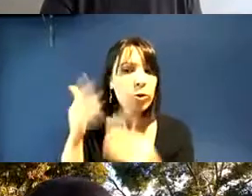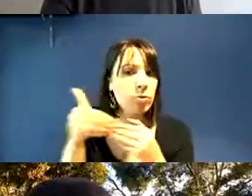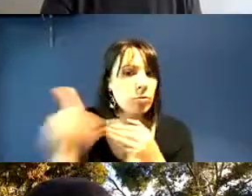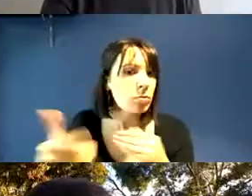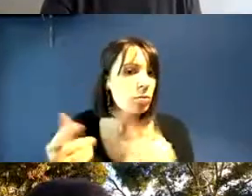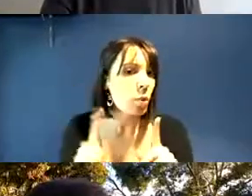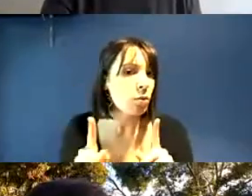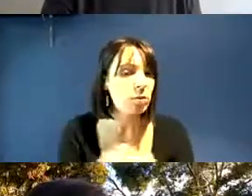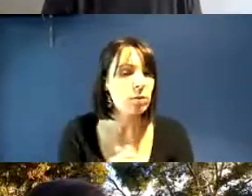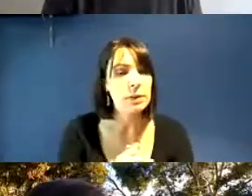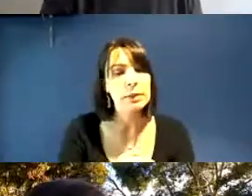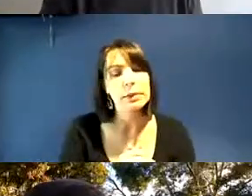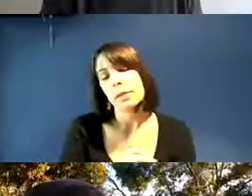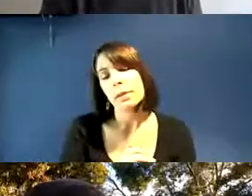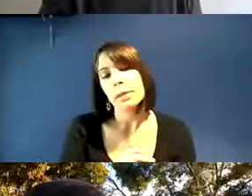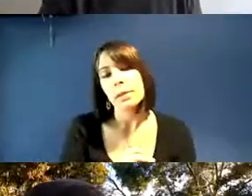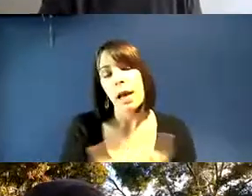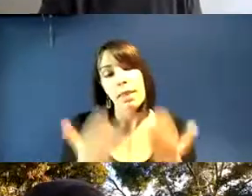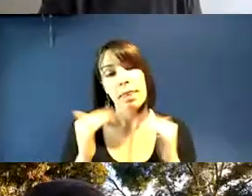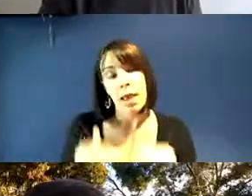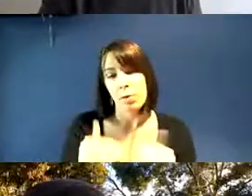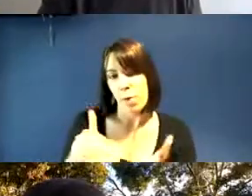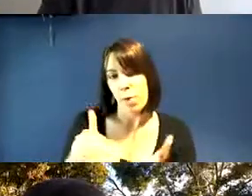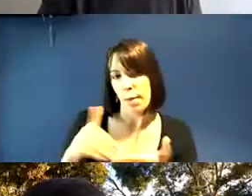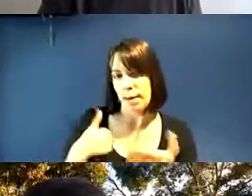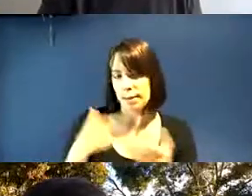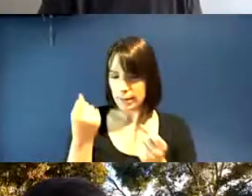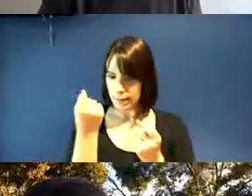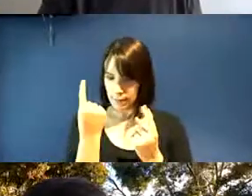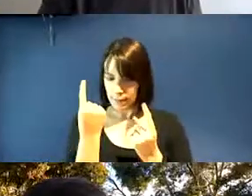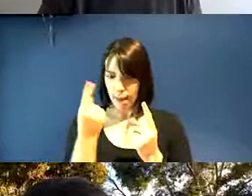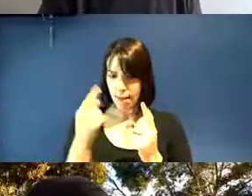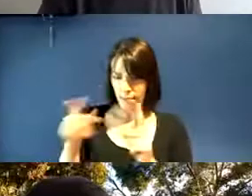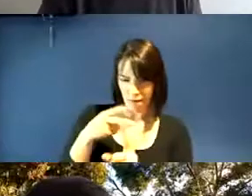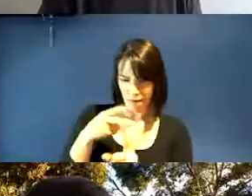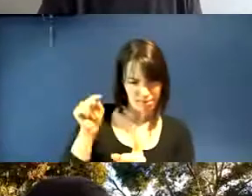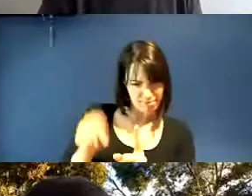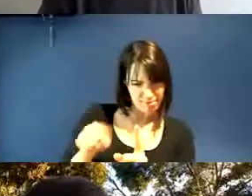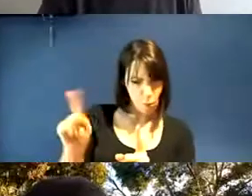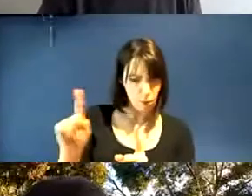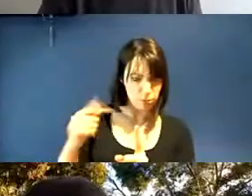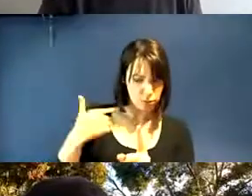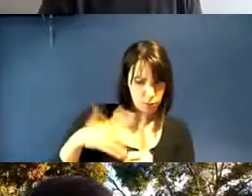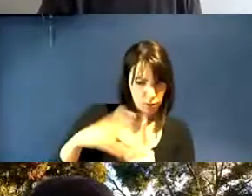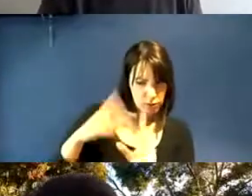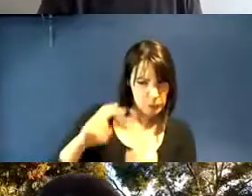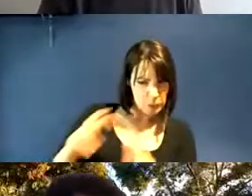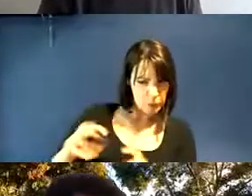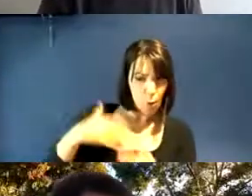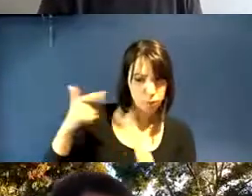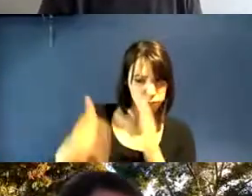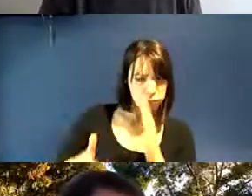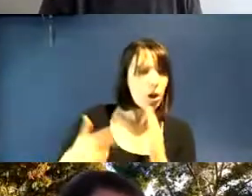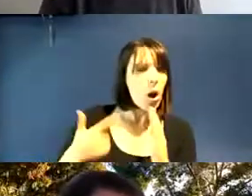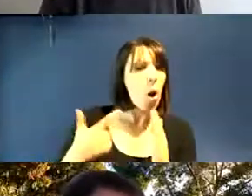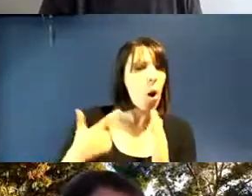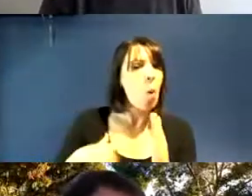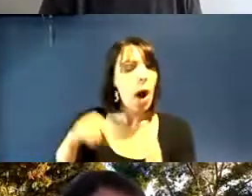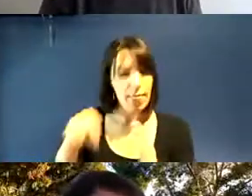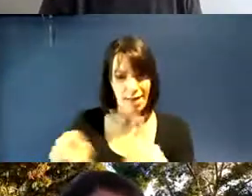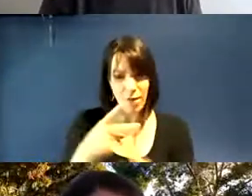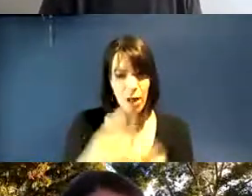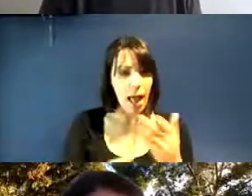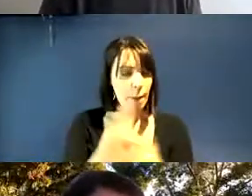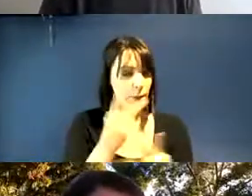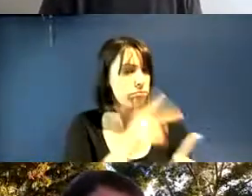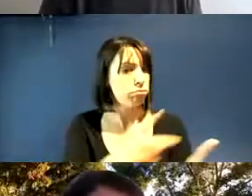And then to help us understand this violence, especially to understand why the rates of this violence are so high,